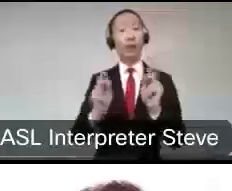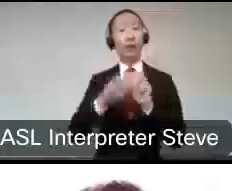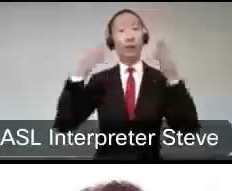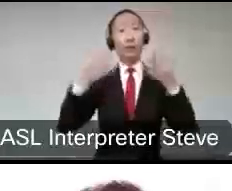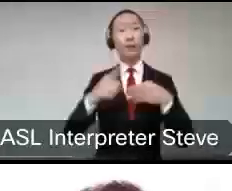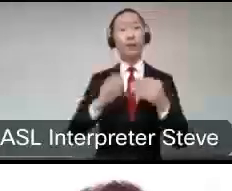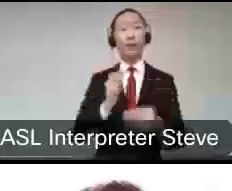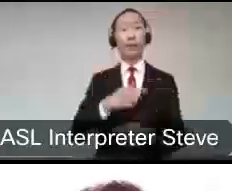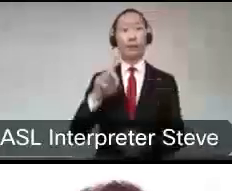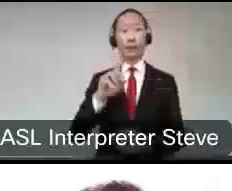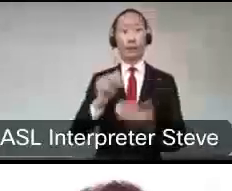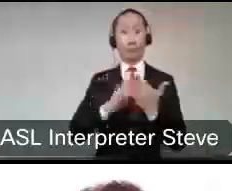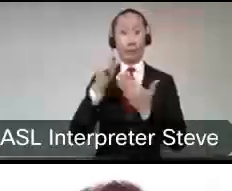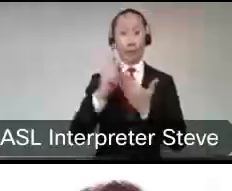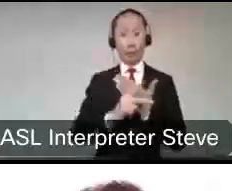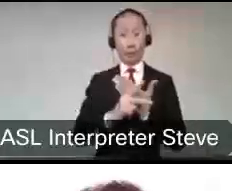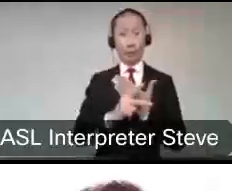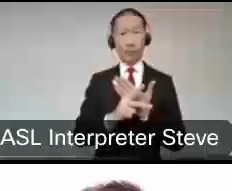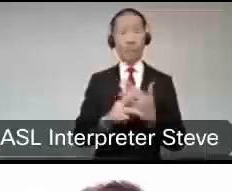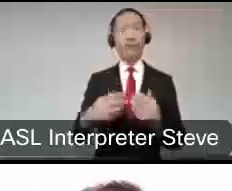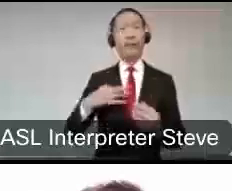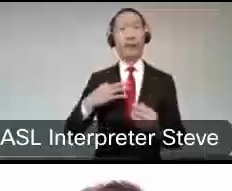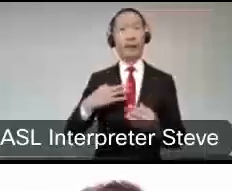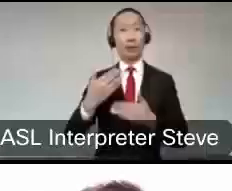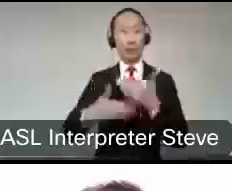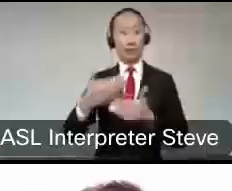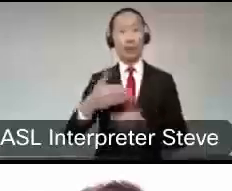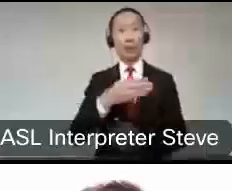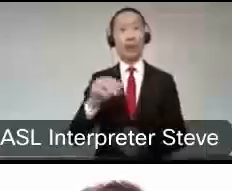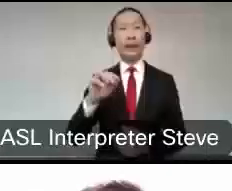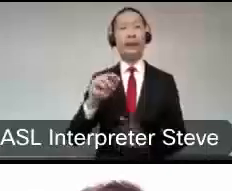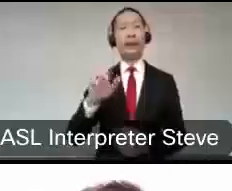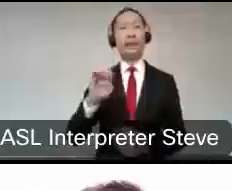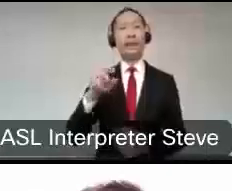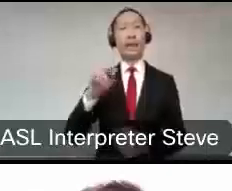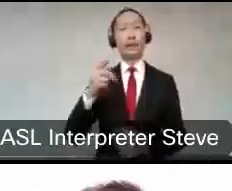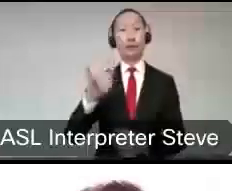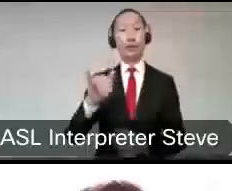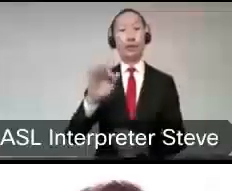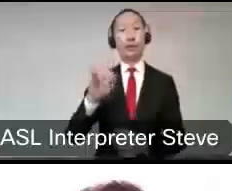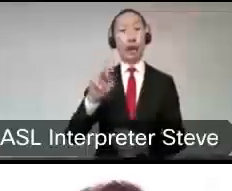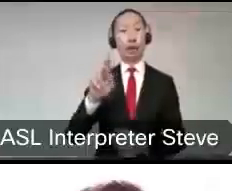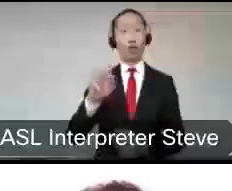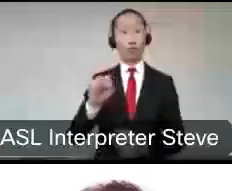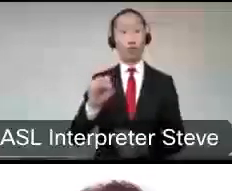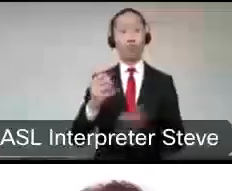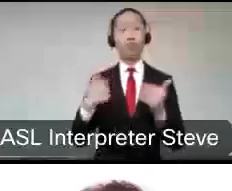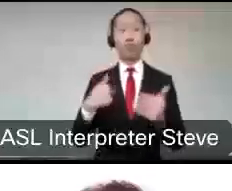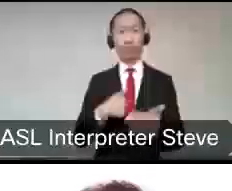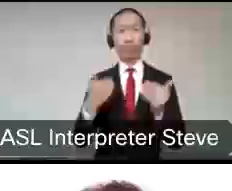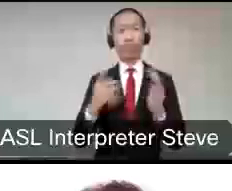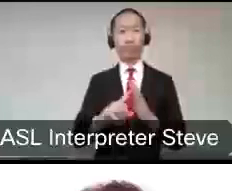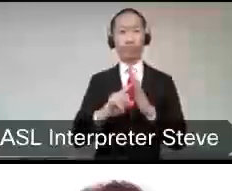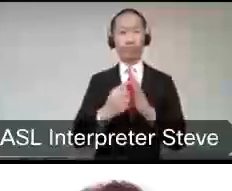our disability programs, the application process, and the eligibility factors. We'll go ahead and get started.